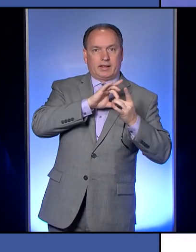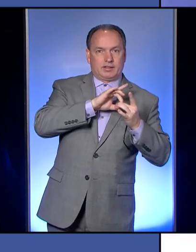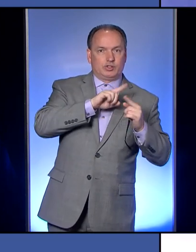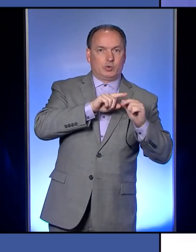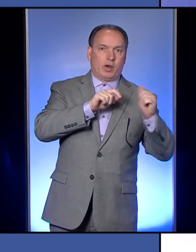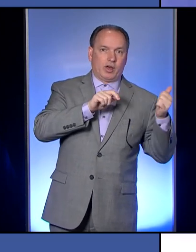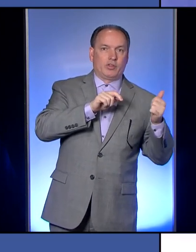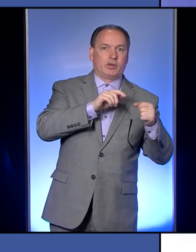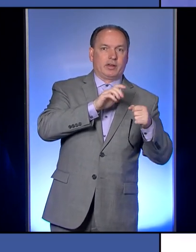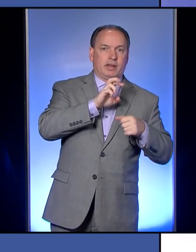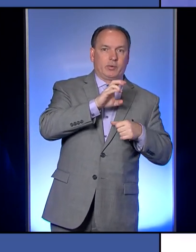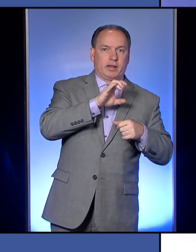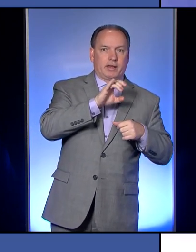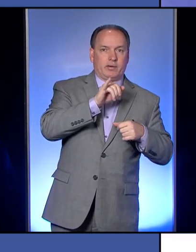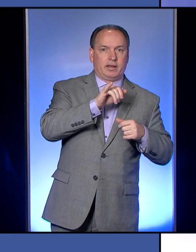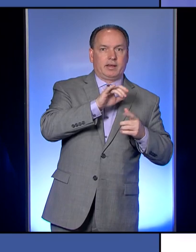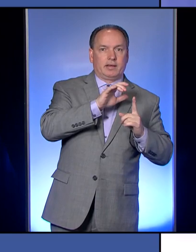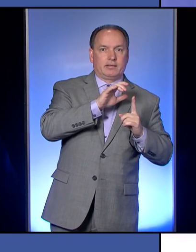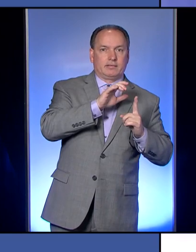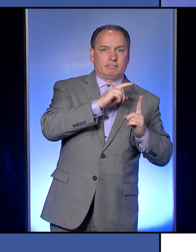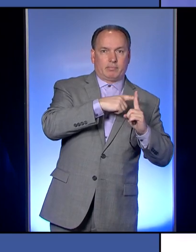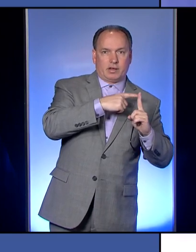other Erie County cases.